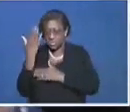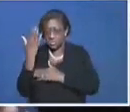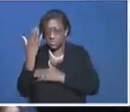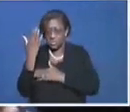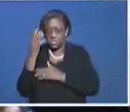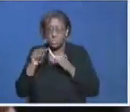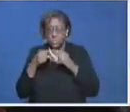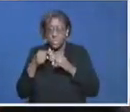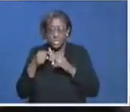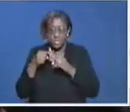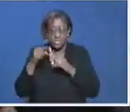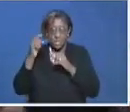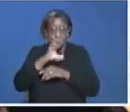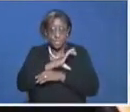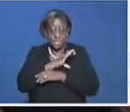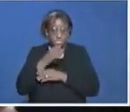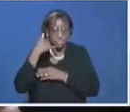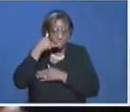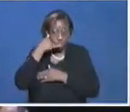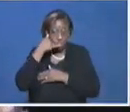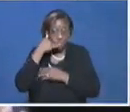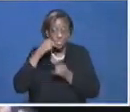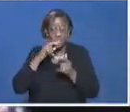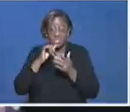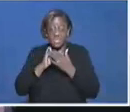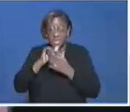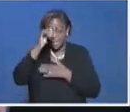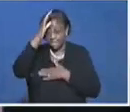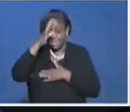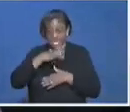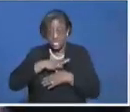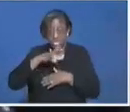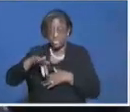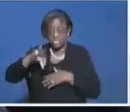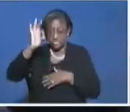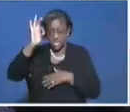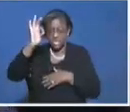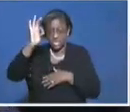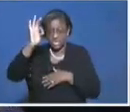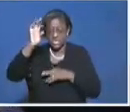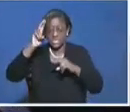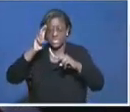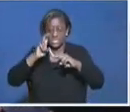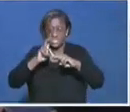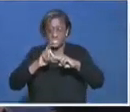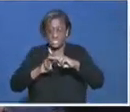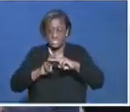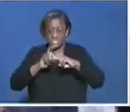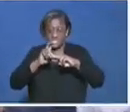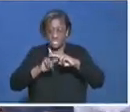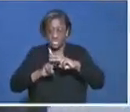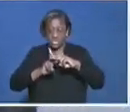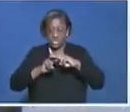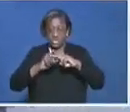when police were alerted that a male was found sitting at the top of a